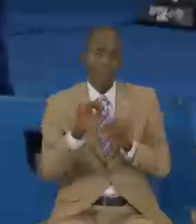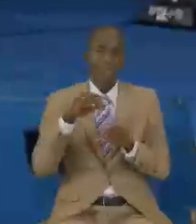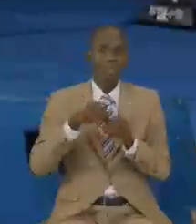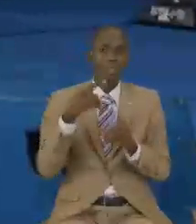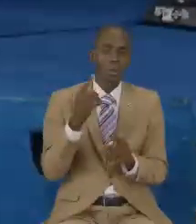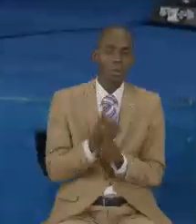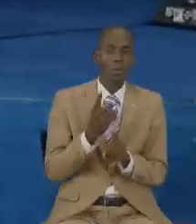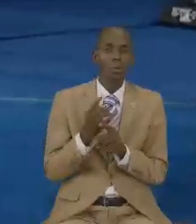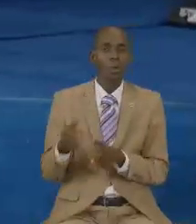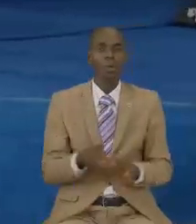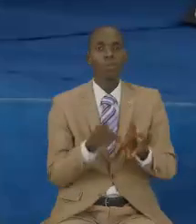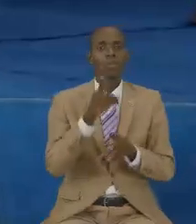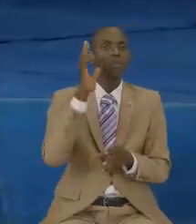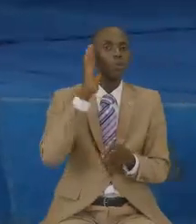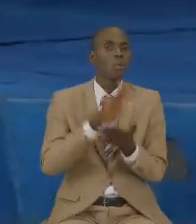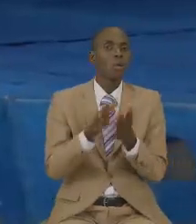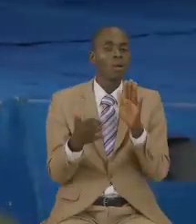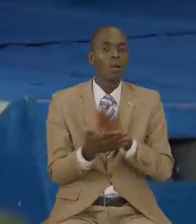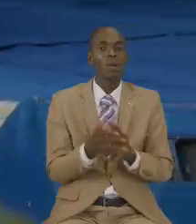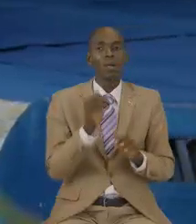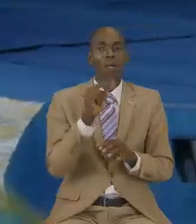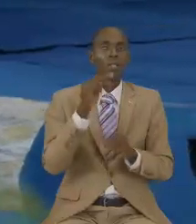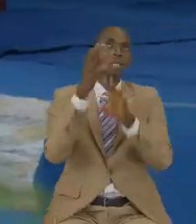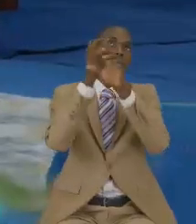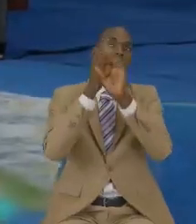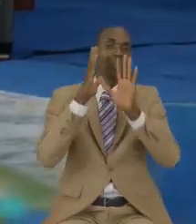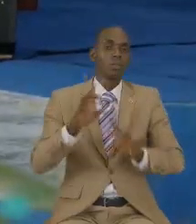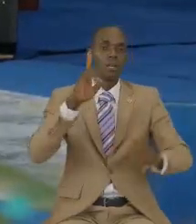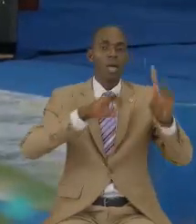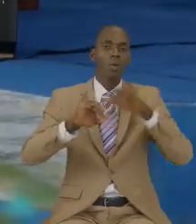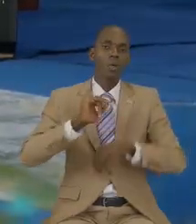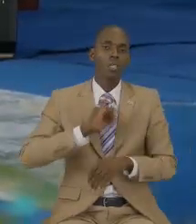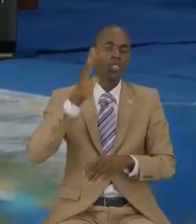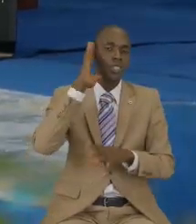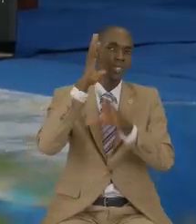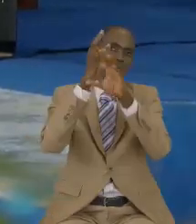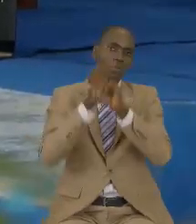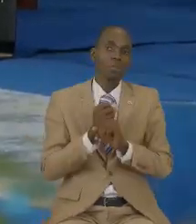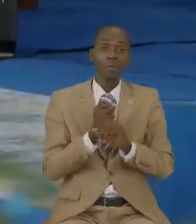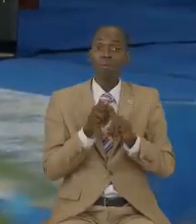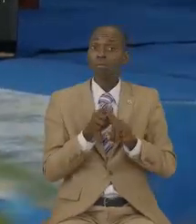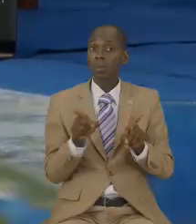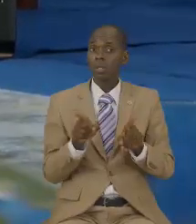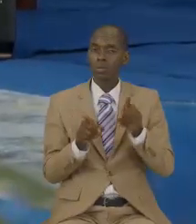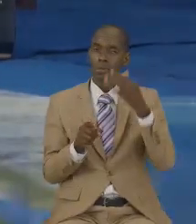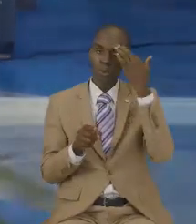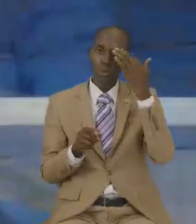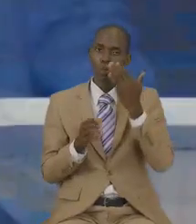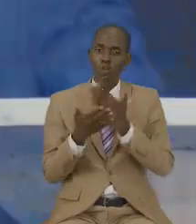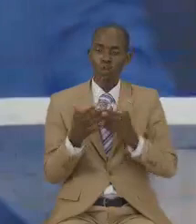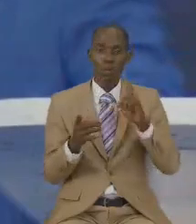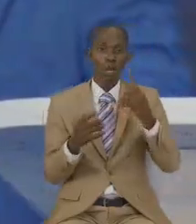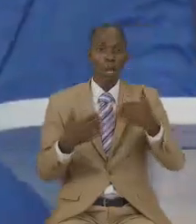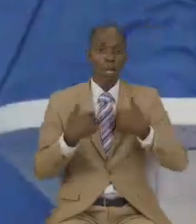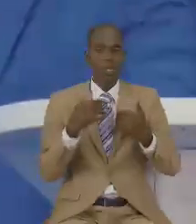direction, you become an achiever. I will achieve. But you know, somebody has a car and